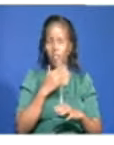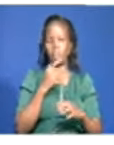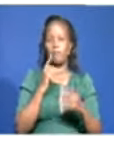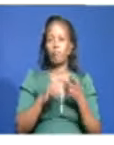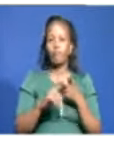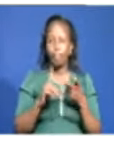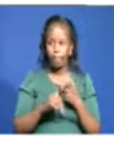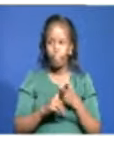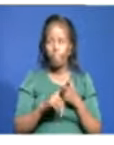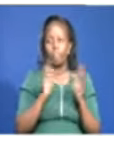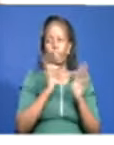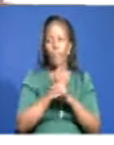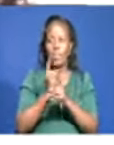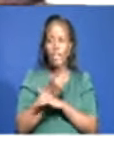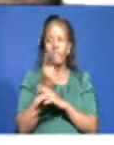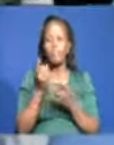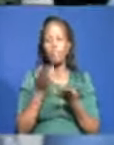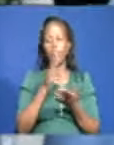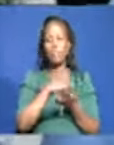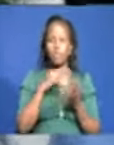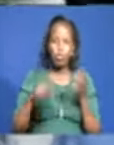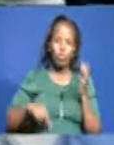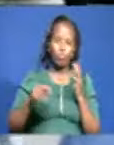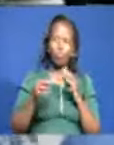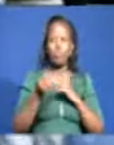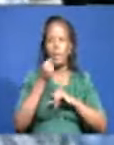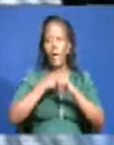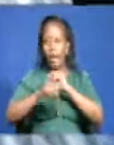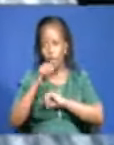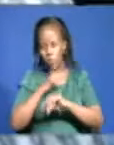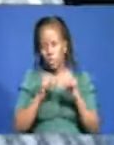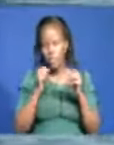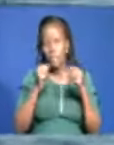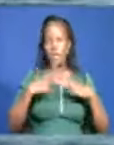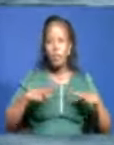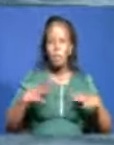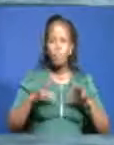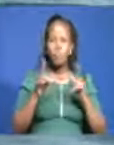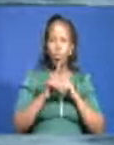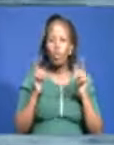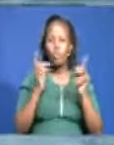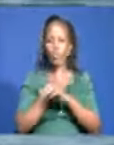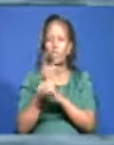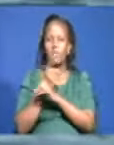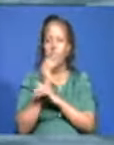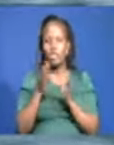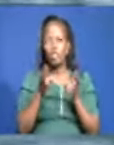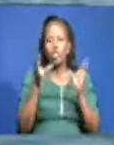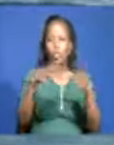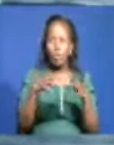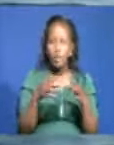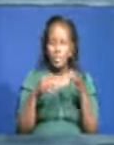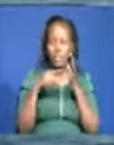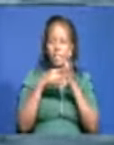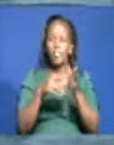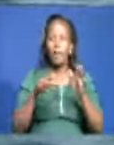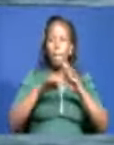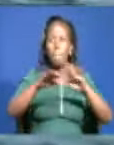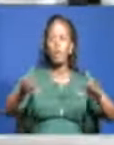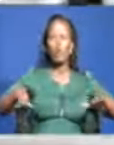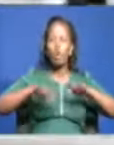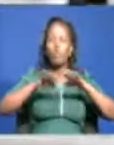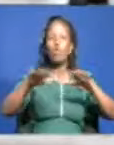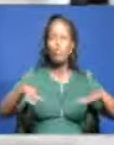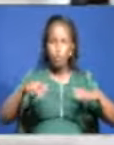veneration and religious recitals. The residents take part in various community team-building competitions such as swimming, doe and donkey